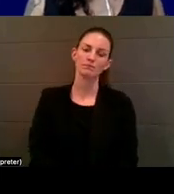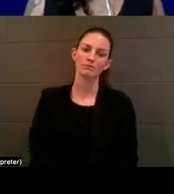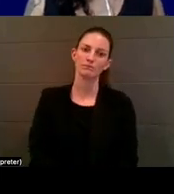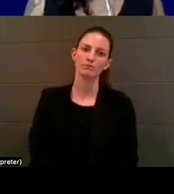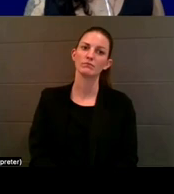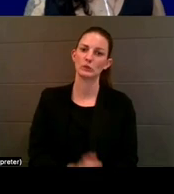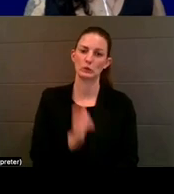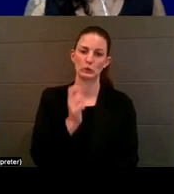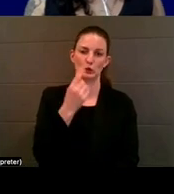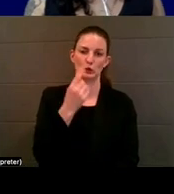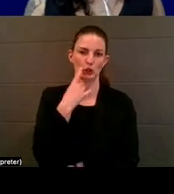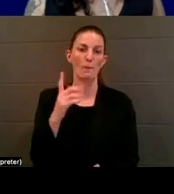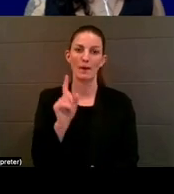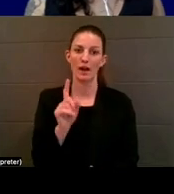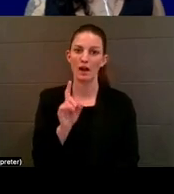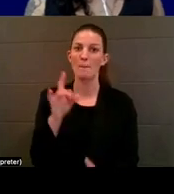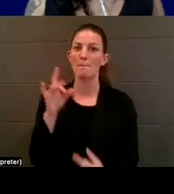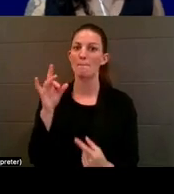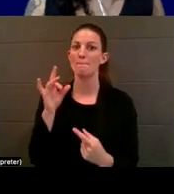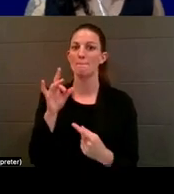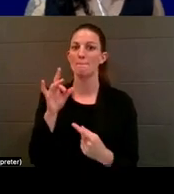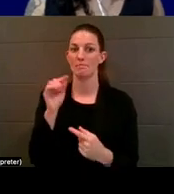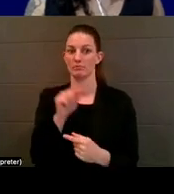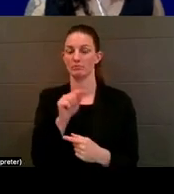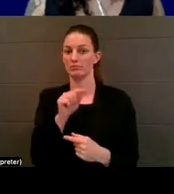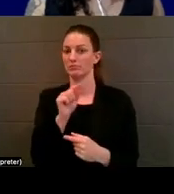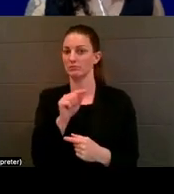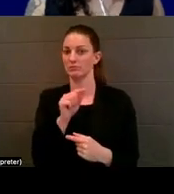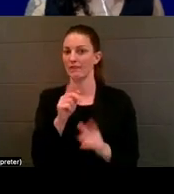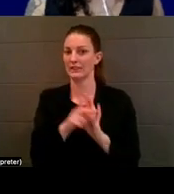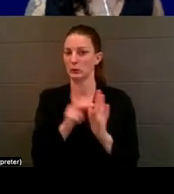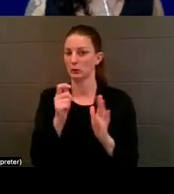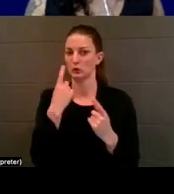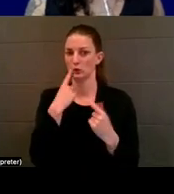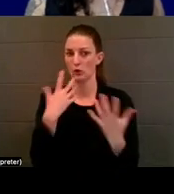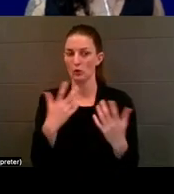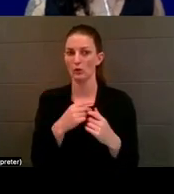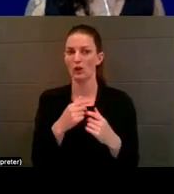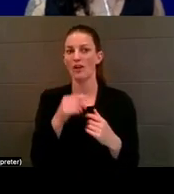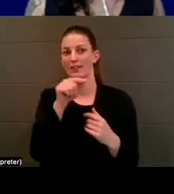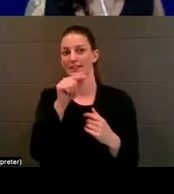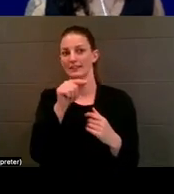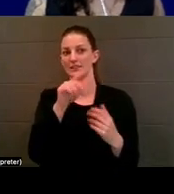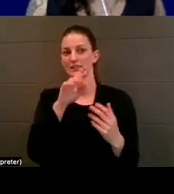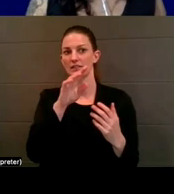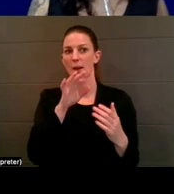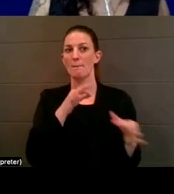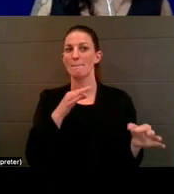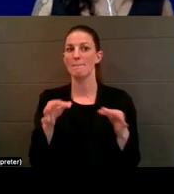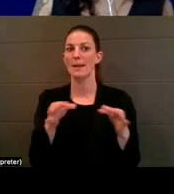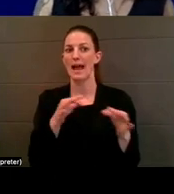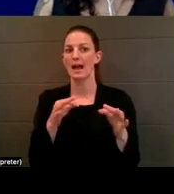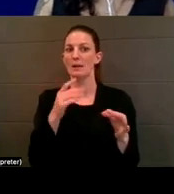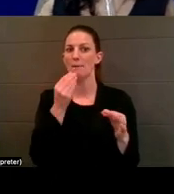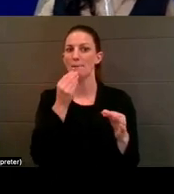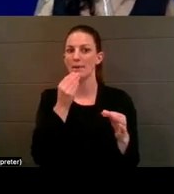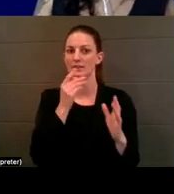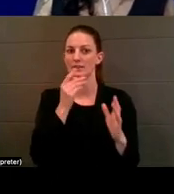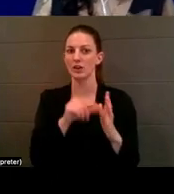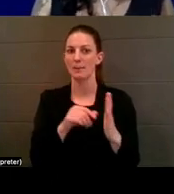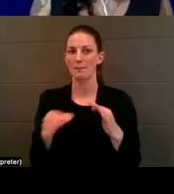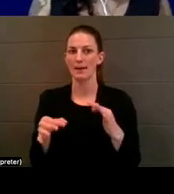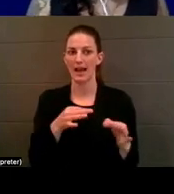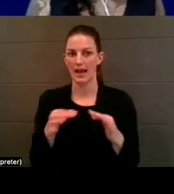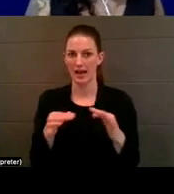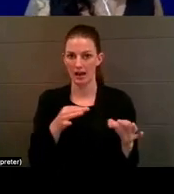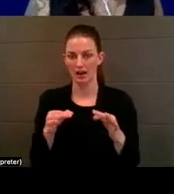So this is an example of a mealtime management plan for a client of mine called Claire. Now,